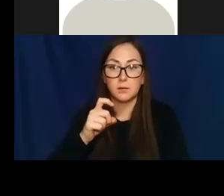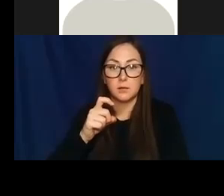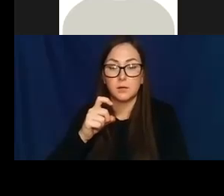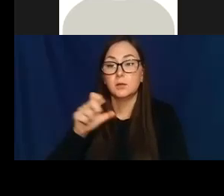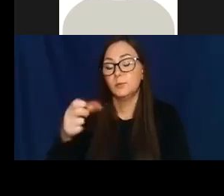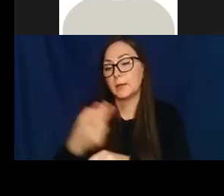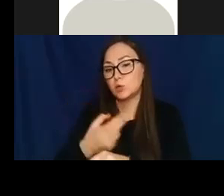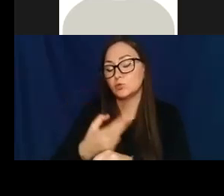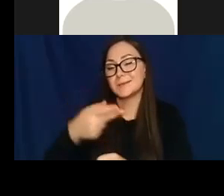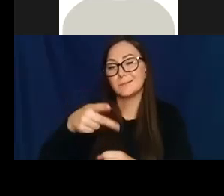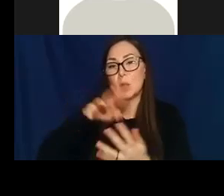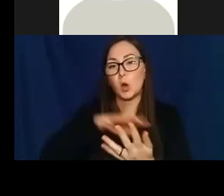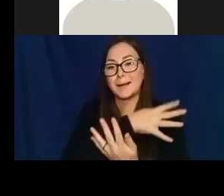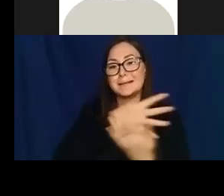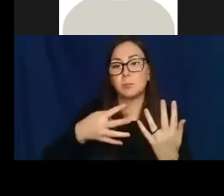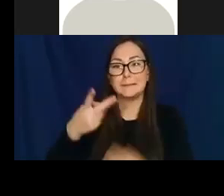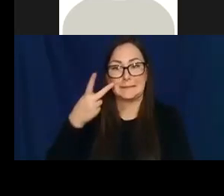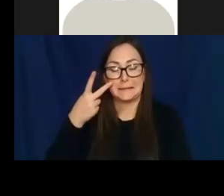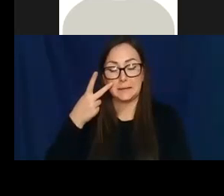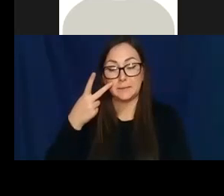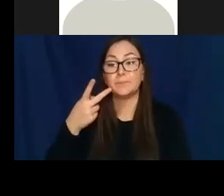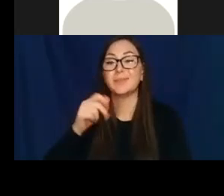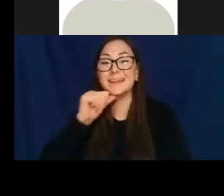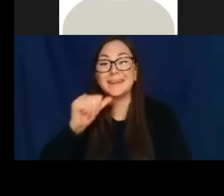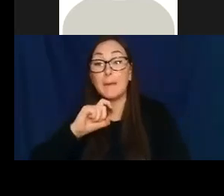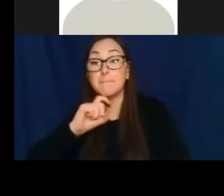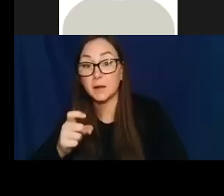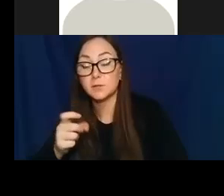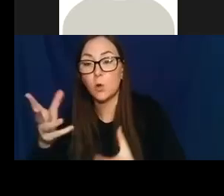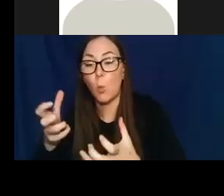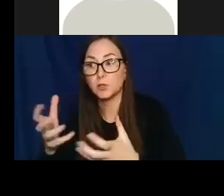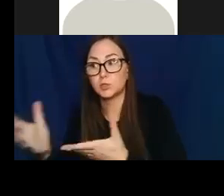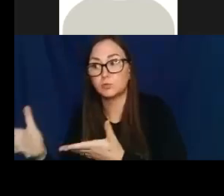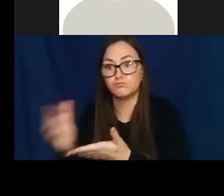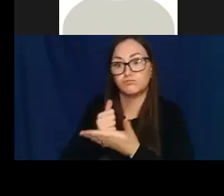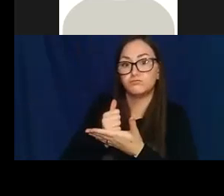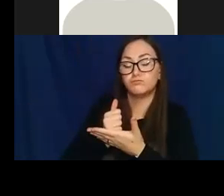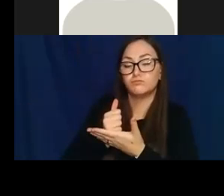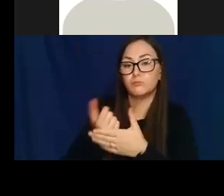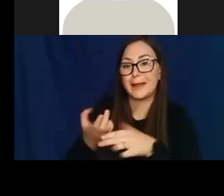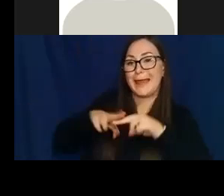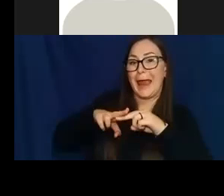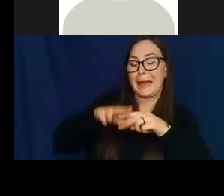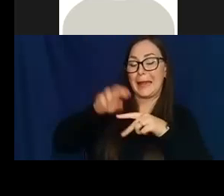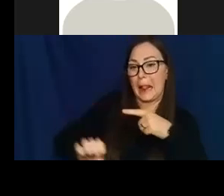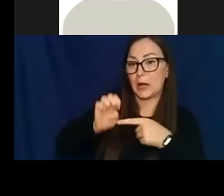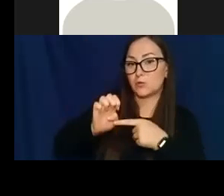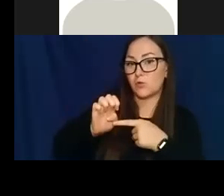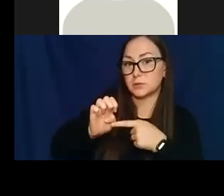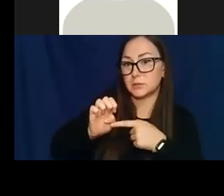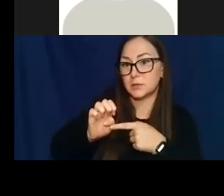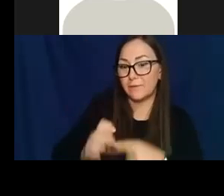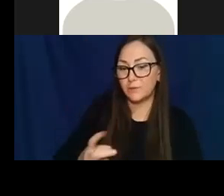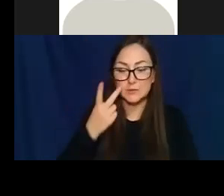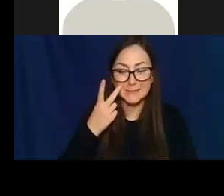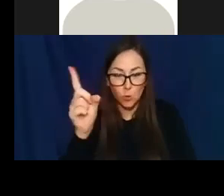nonmetals were, want to gain electrons. And if you look at their position in the periodic table, all these nonmetals